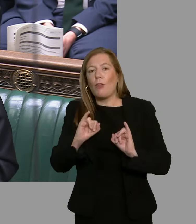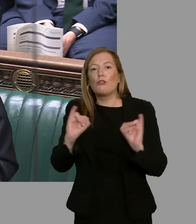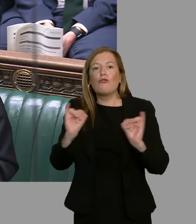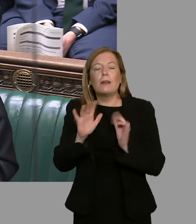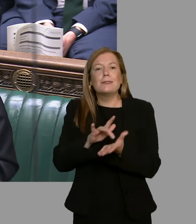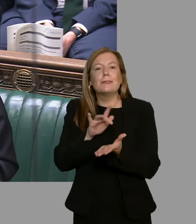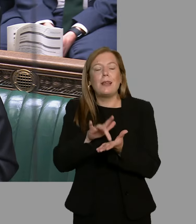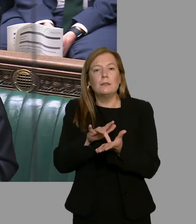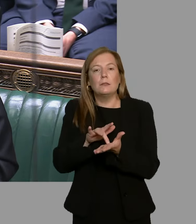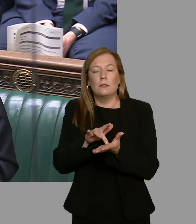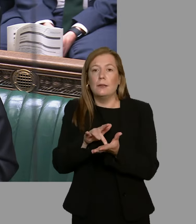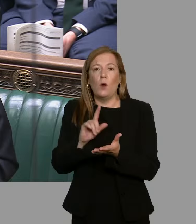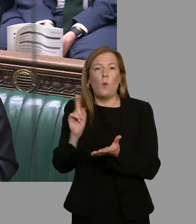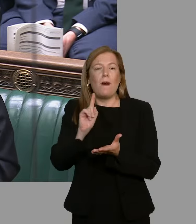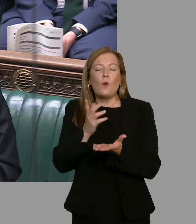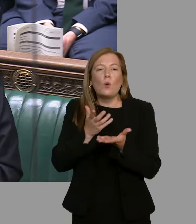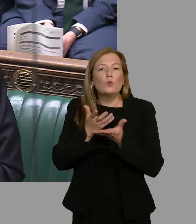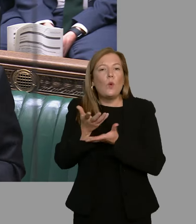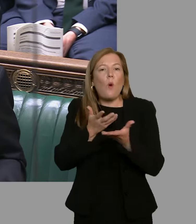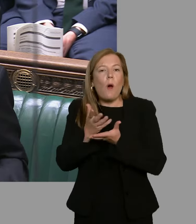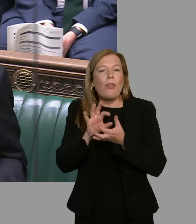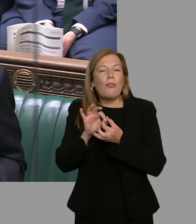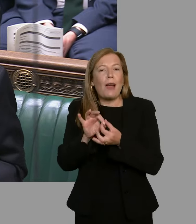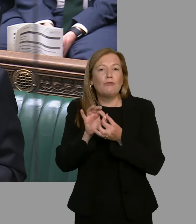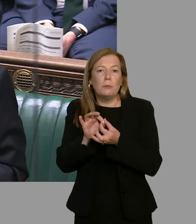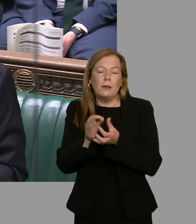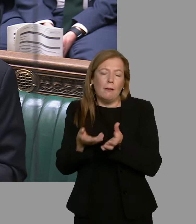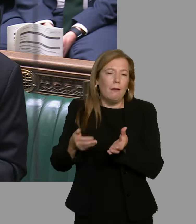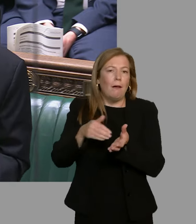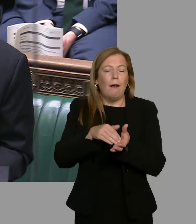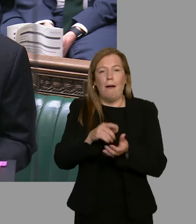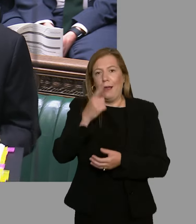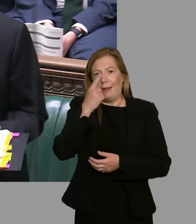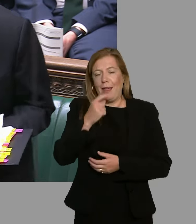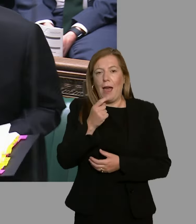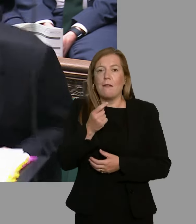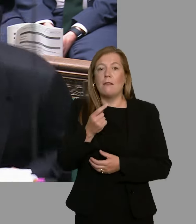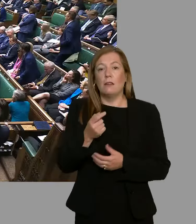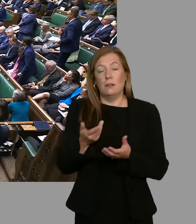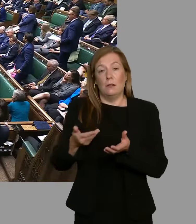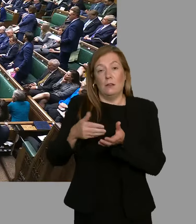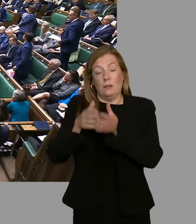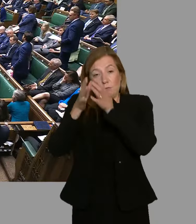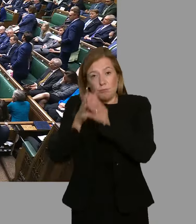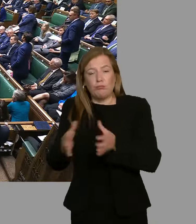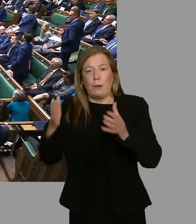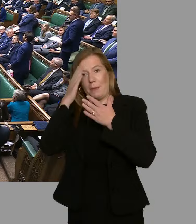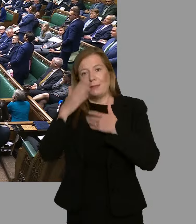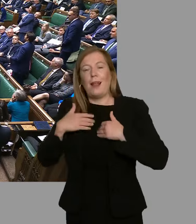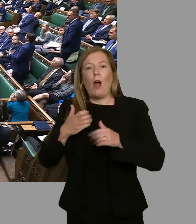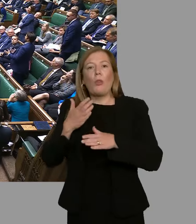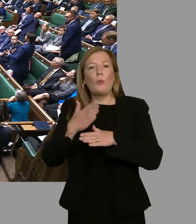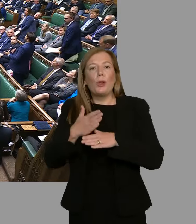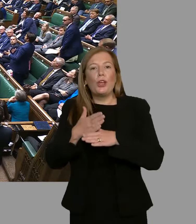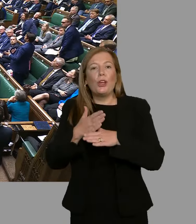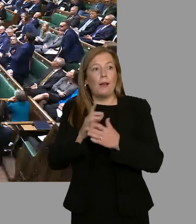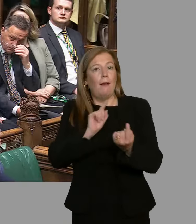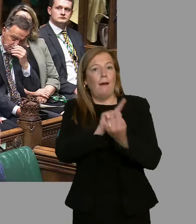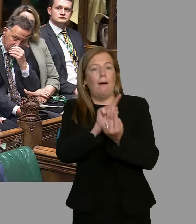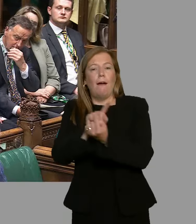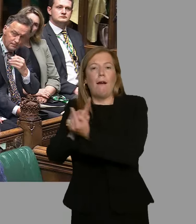380,000 more people and recruiting 8,500 more mental health workers. Bobby Dean. Thank you, Mr. Speaker. The plans